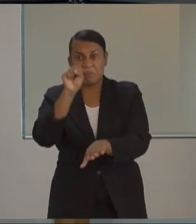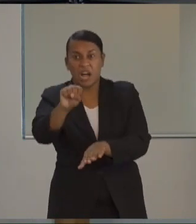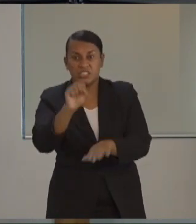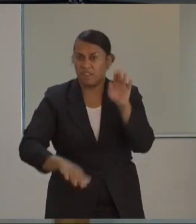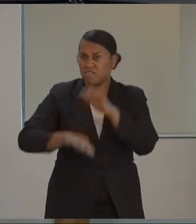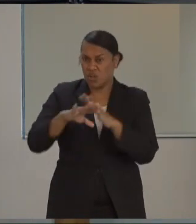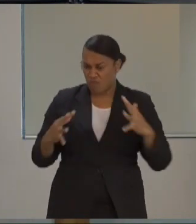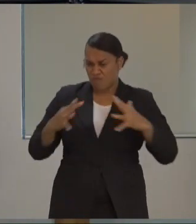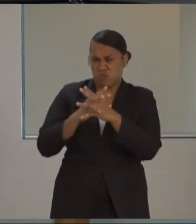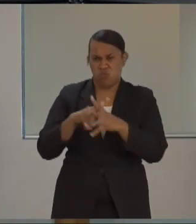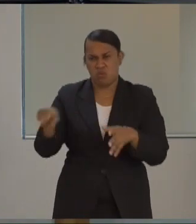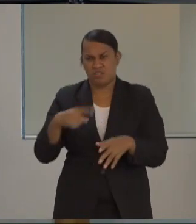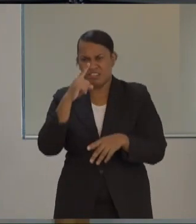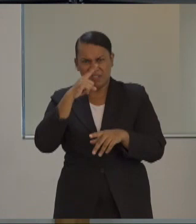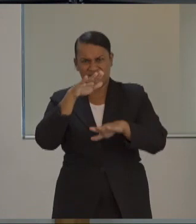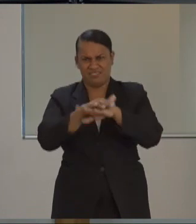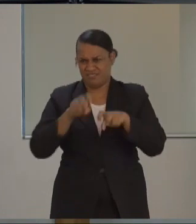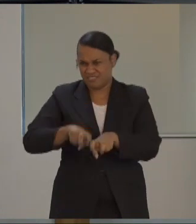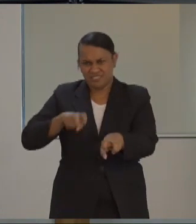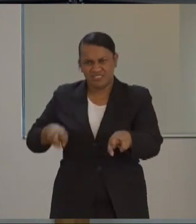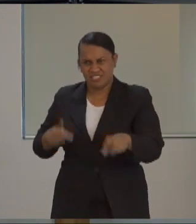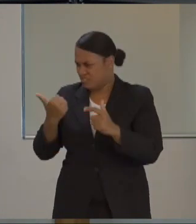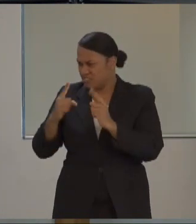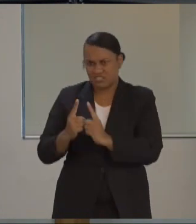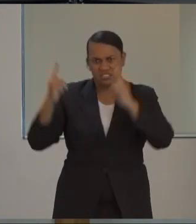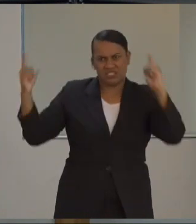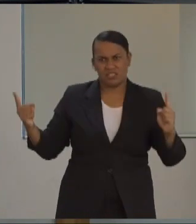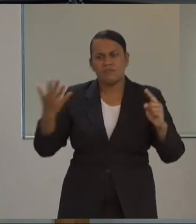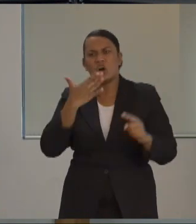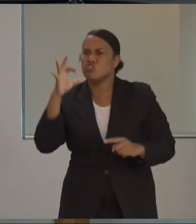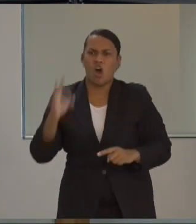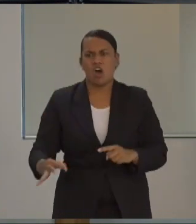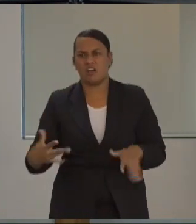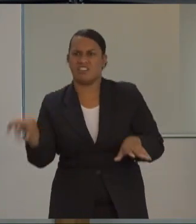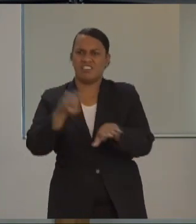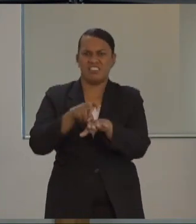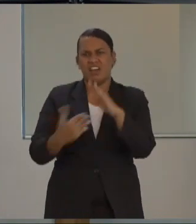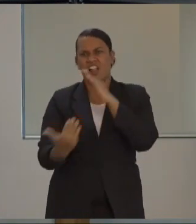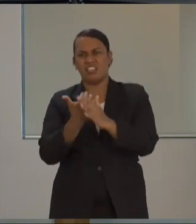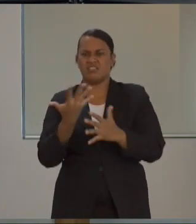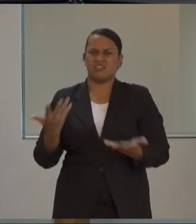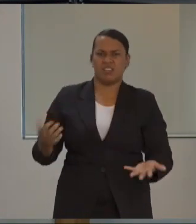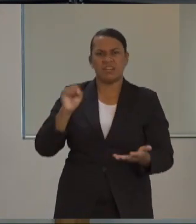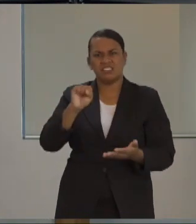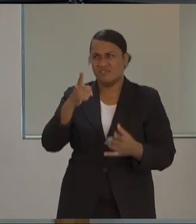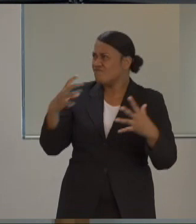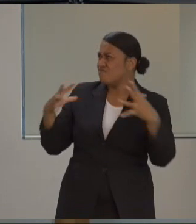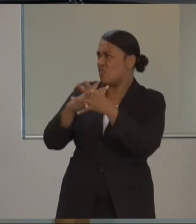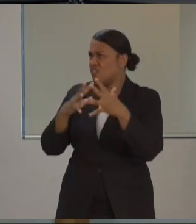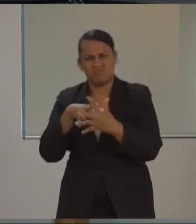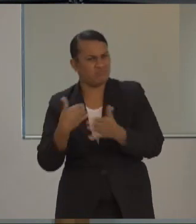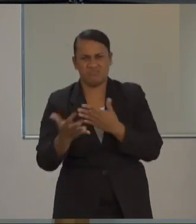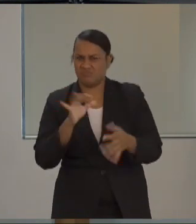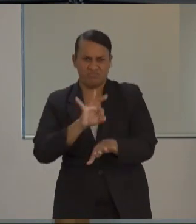won't be sitting any distance from the person there, please then don't get on the bus. We've got issues that we are dealing